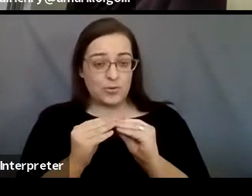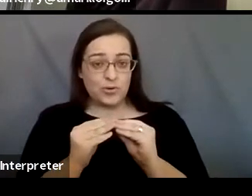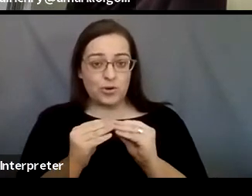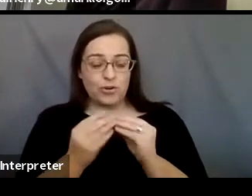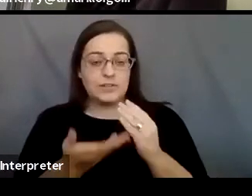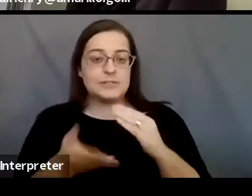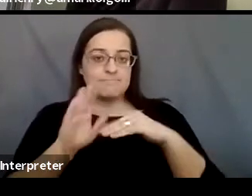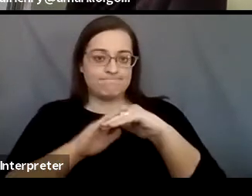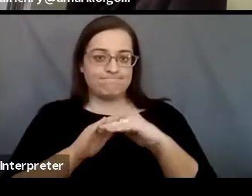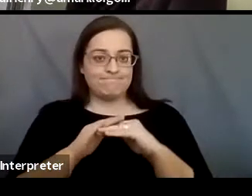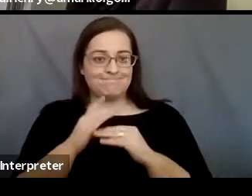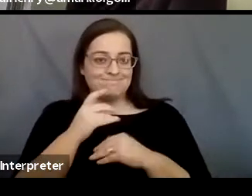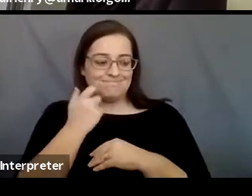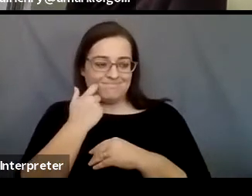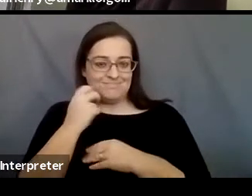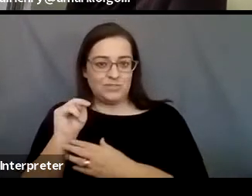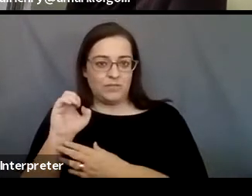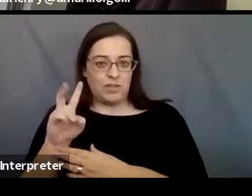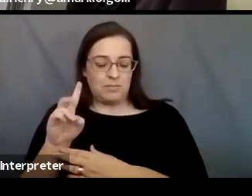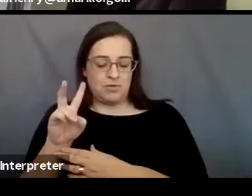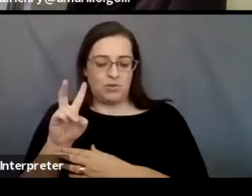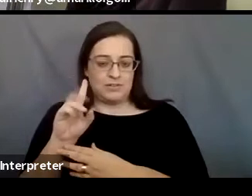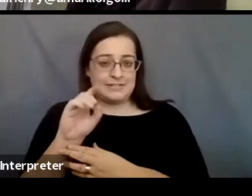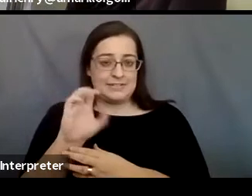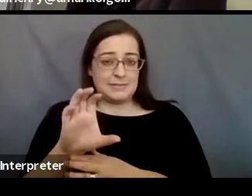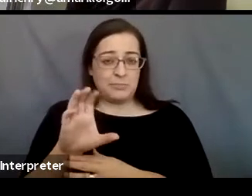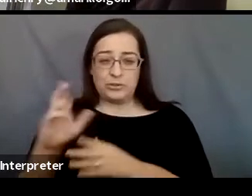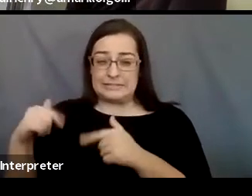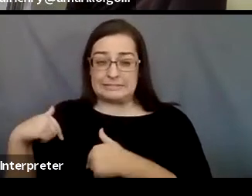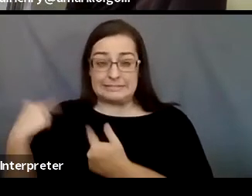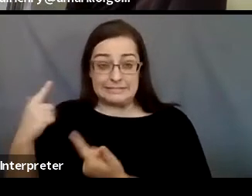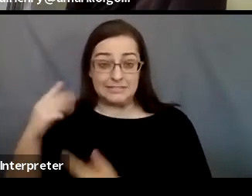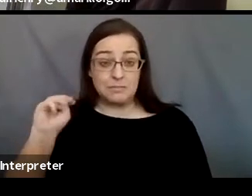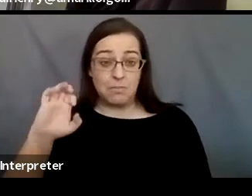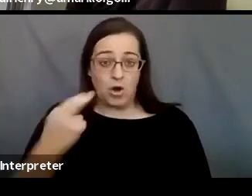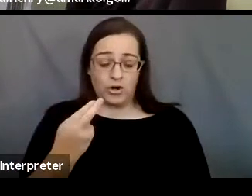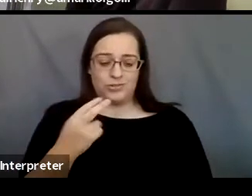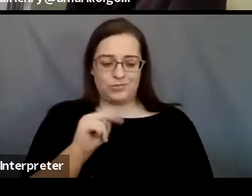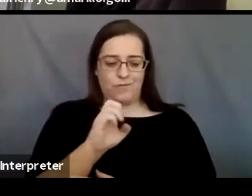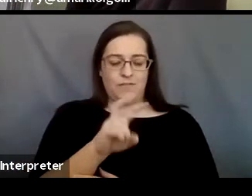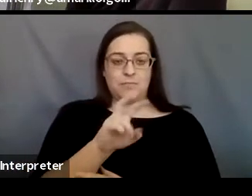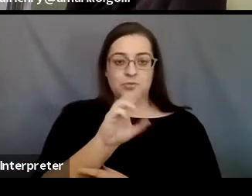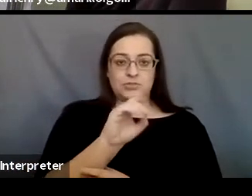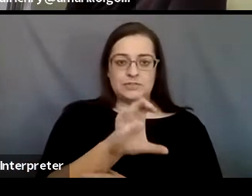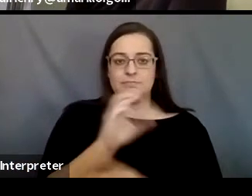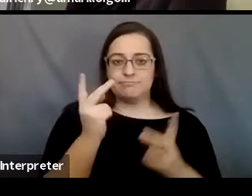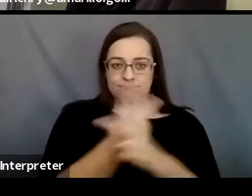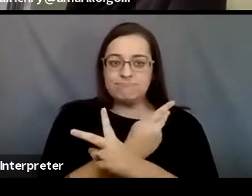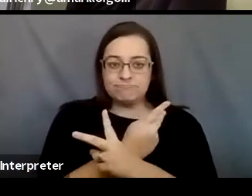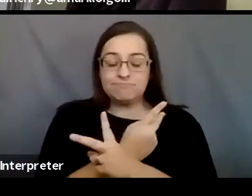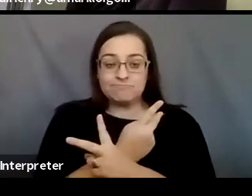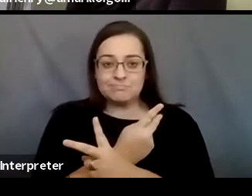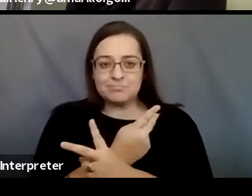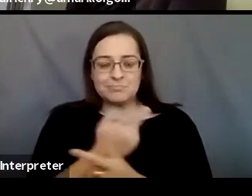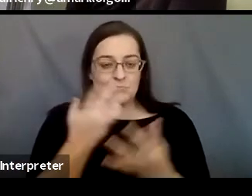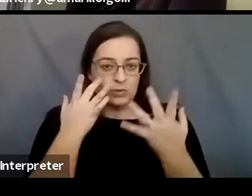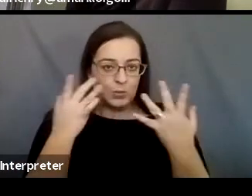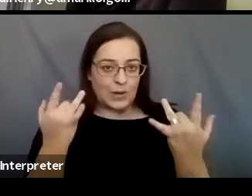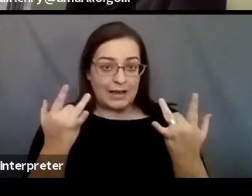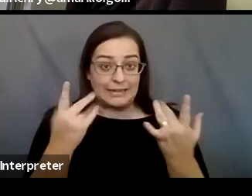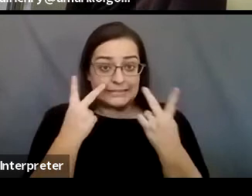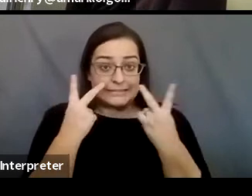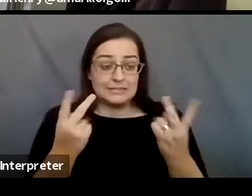past 2 months than we've seen since the beginning of the pandemic. It's not exactly clear why that